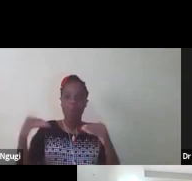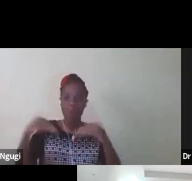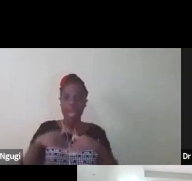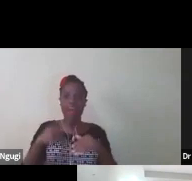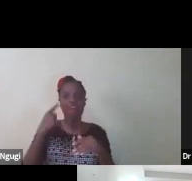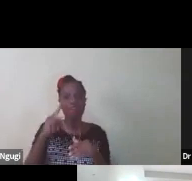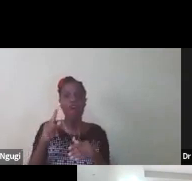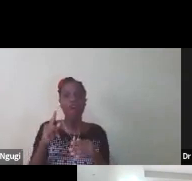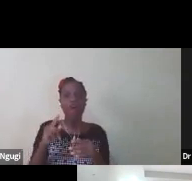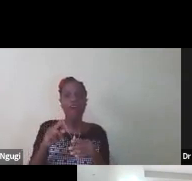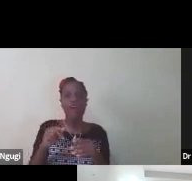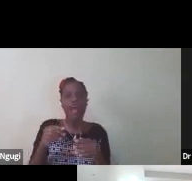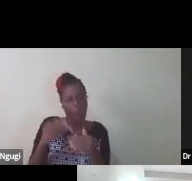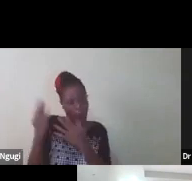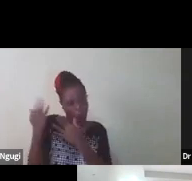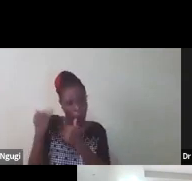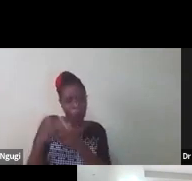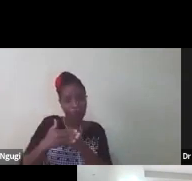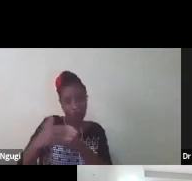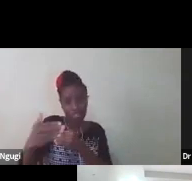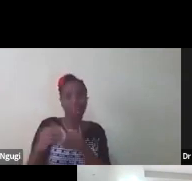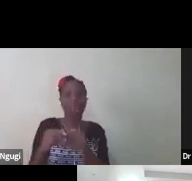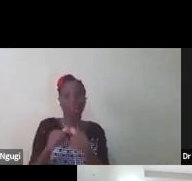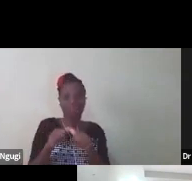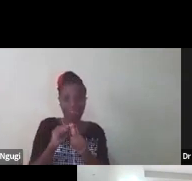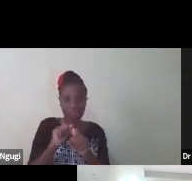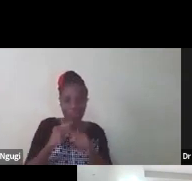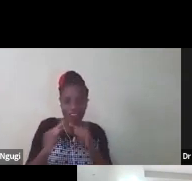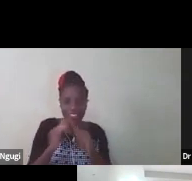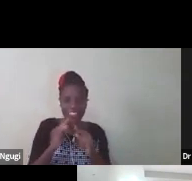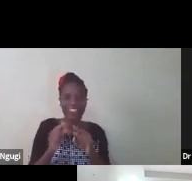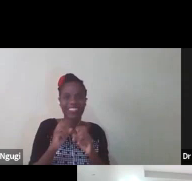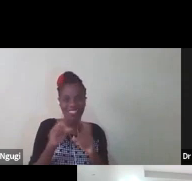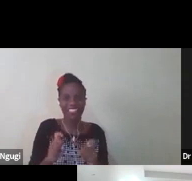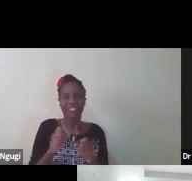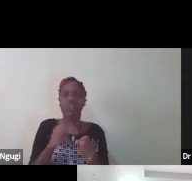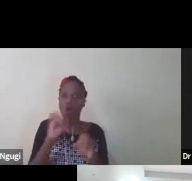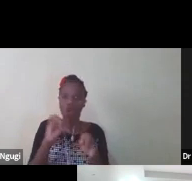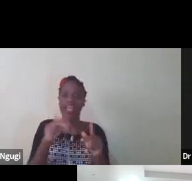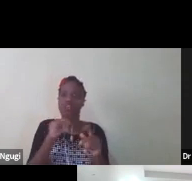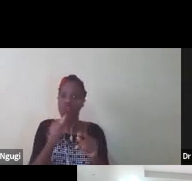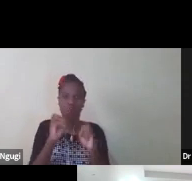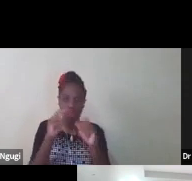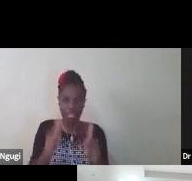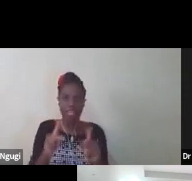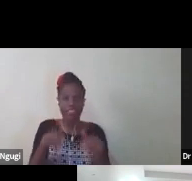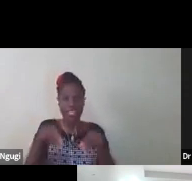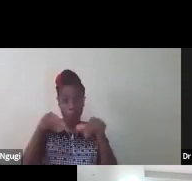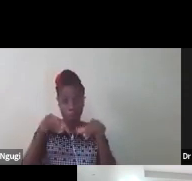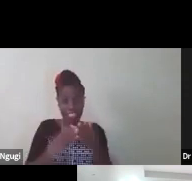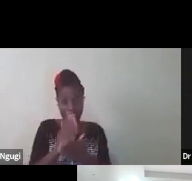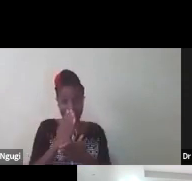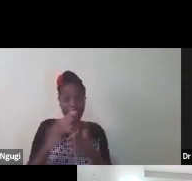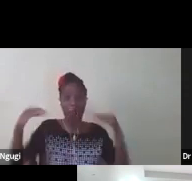that we continue this conversation and remember that it's okay not to be okay. This is the QR webinar coming